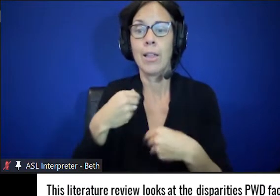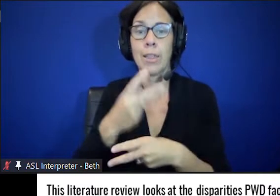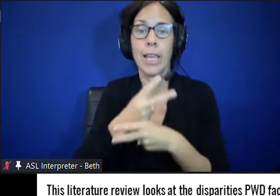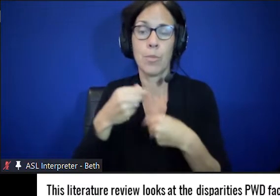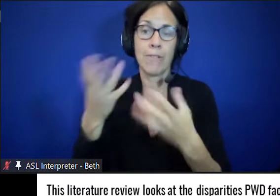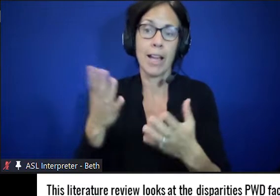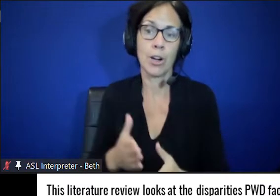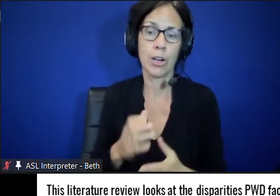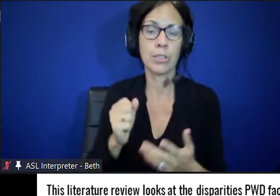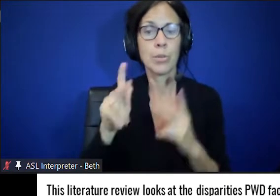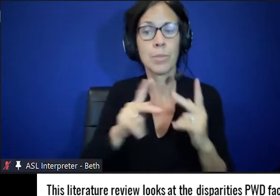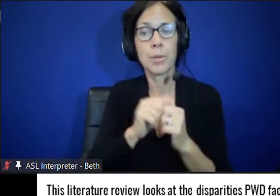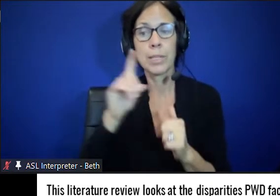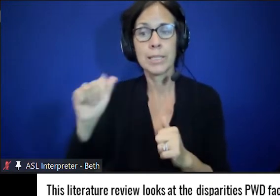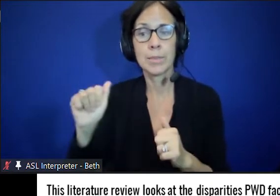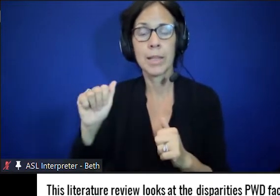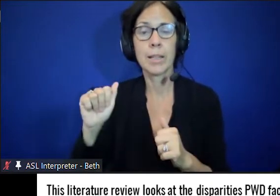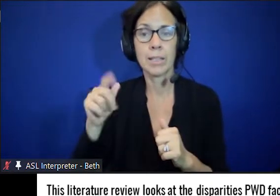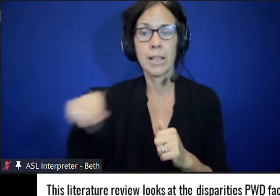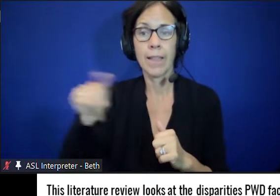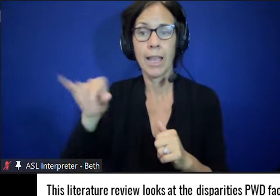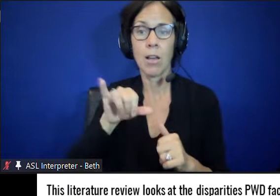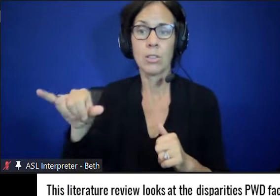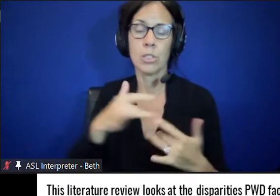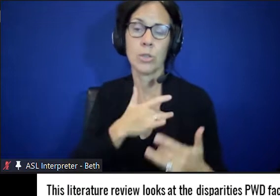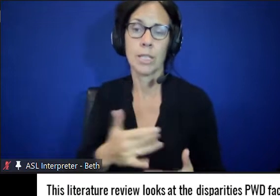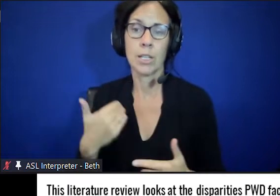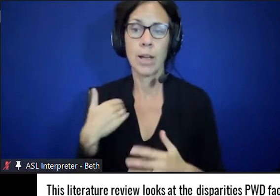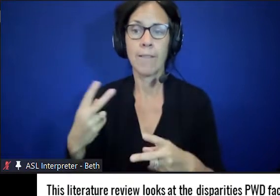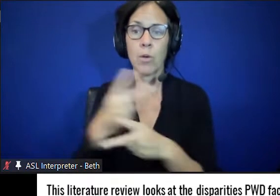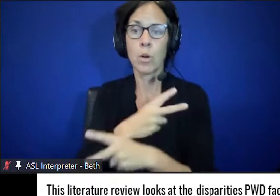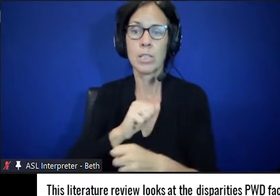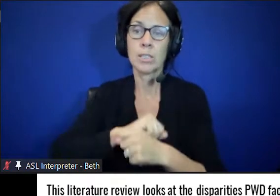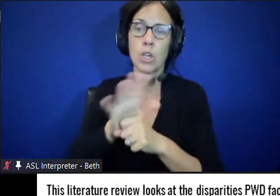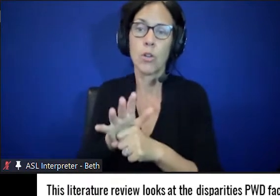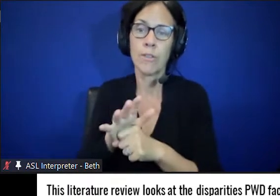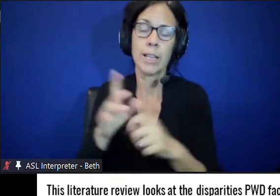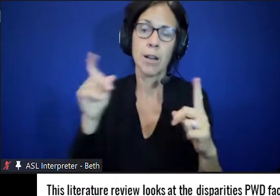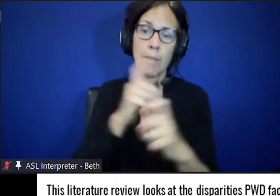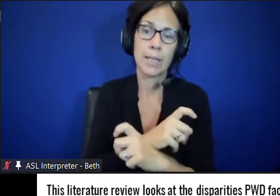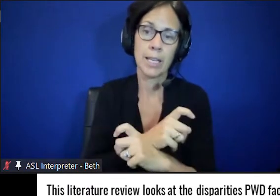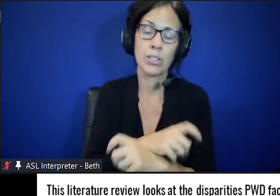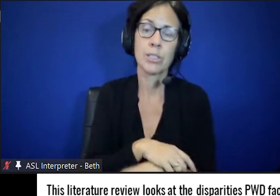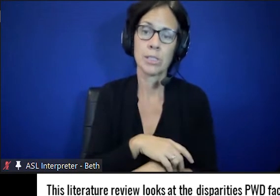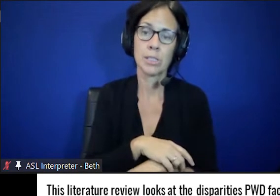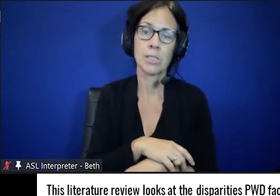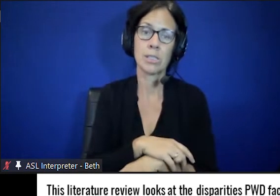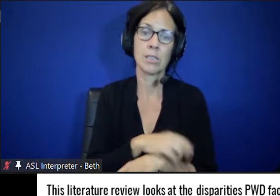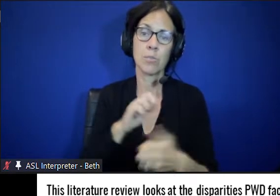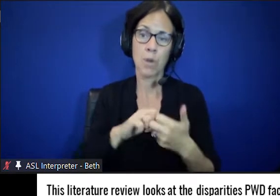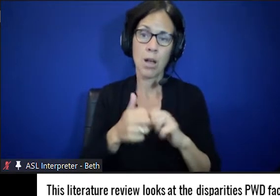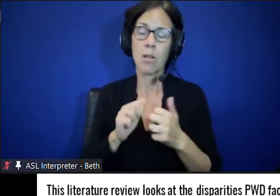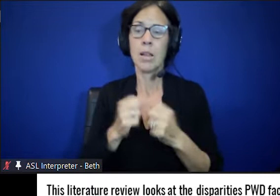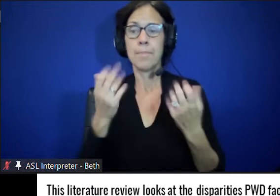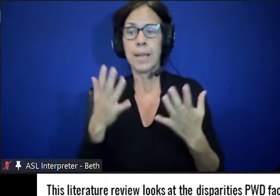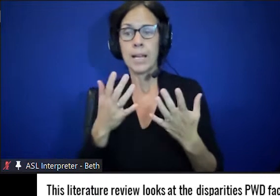So people with disabilities, they also tend to have worse COVID complications And there has been many